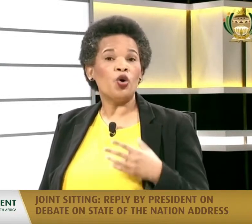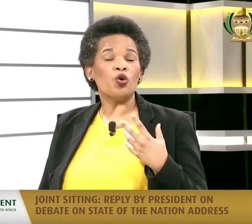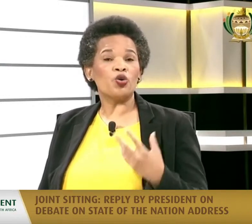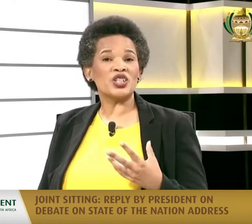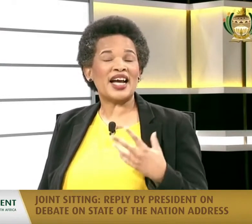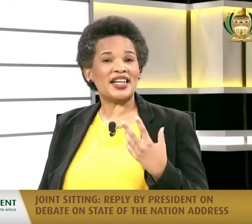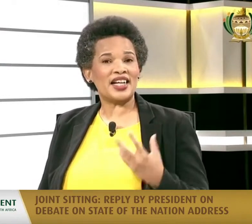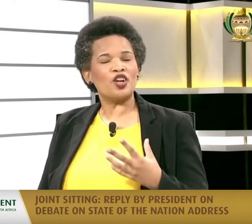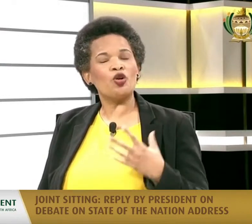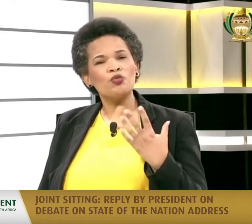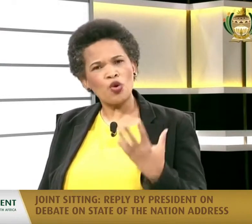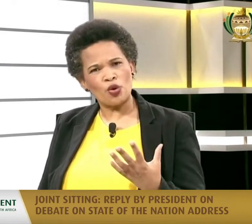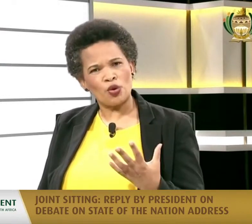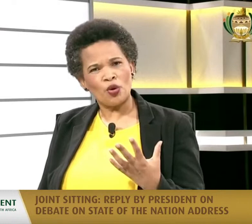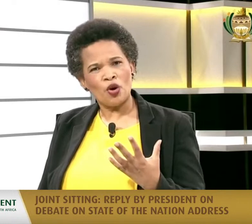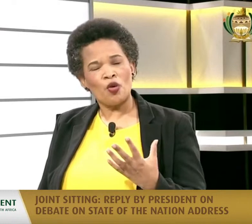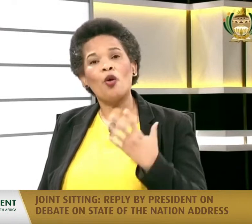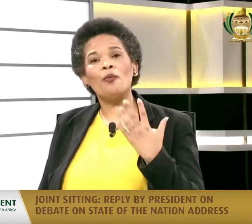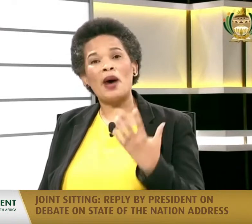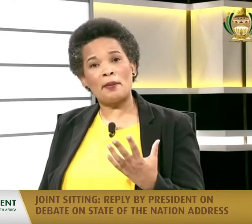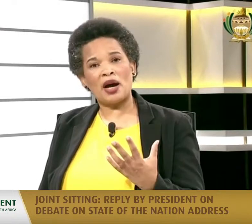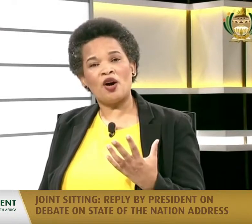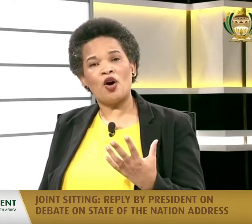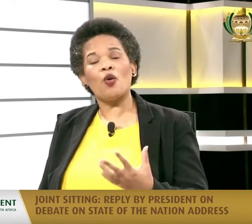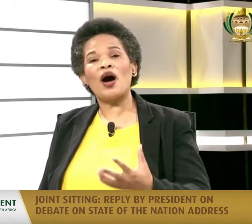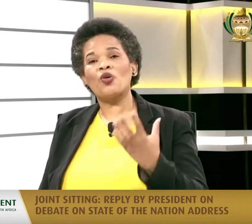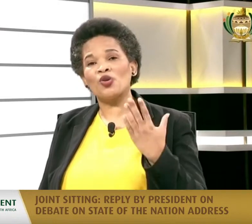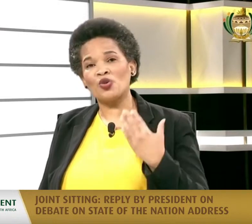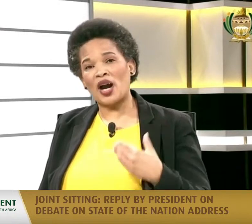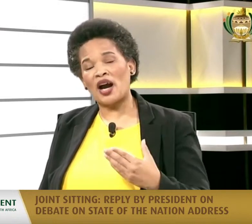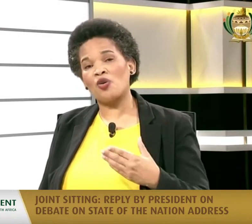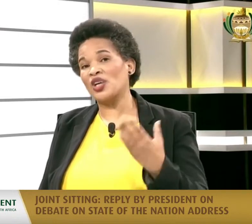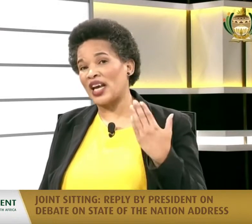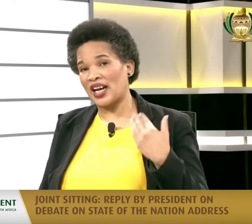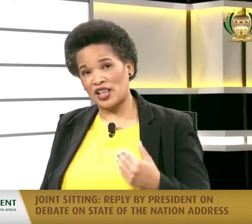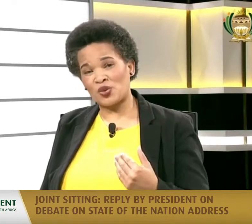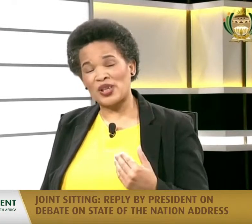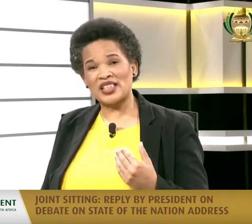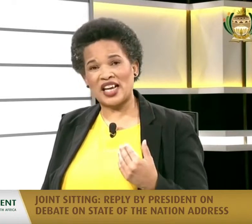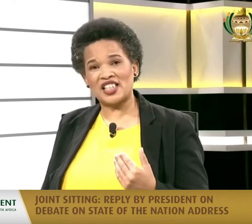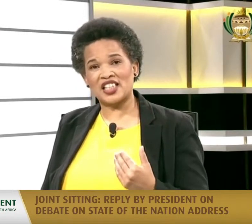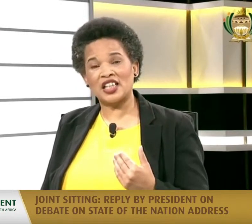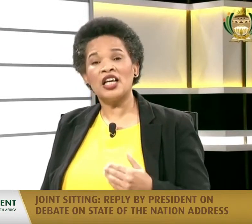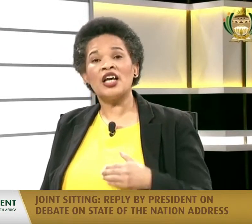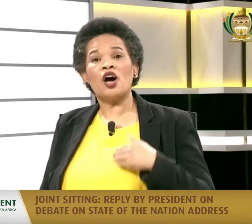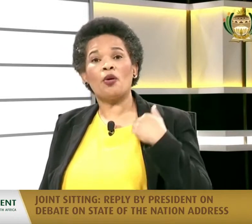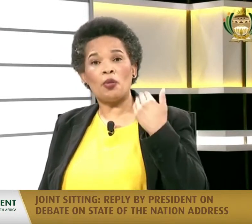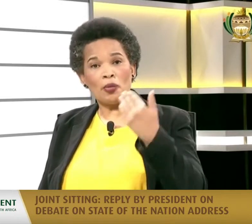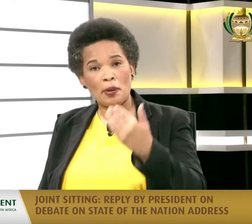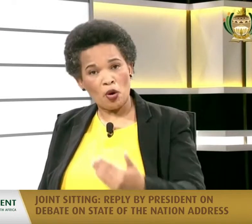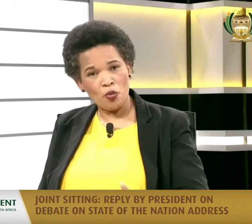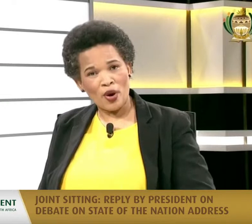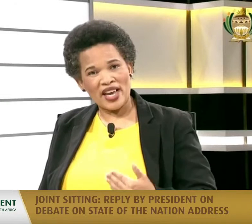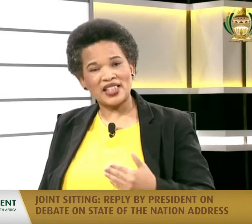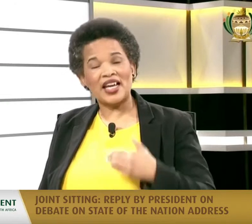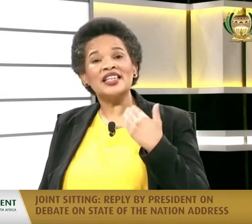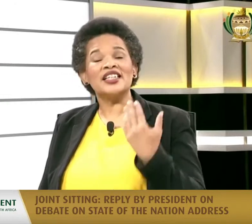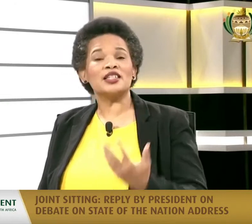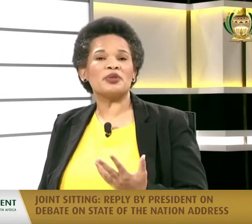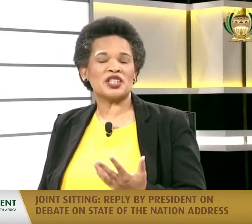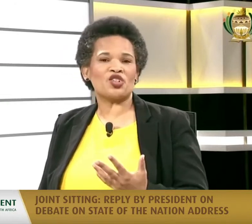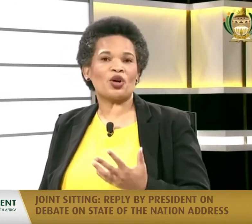nogogo ukuthi kahlehle lo mqulu womama owakhulunywa ngawo ngonyaka ka-2019 uma